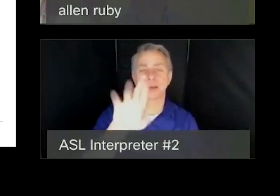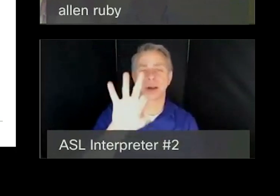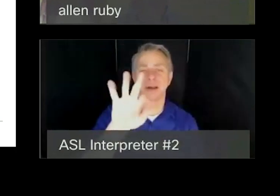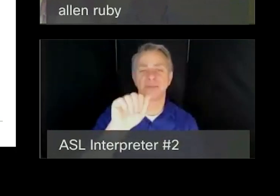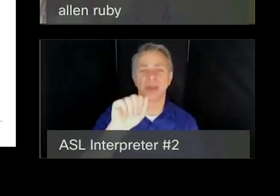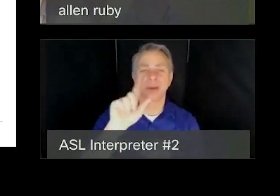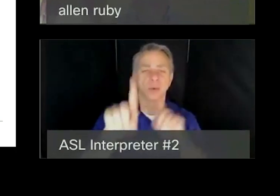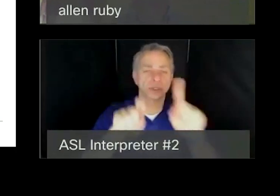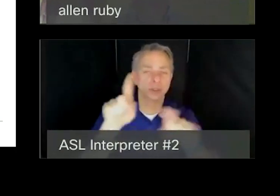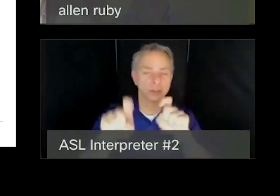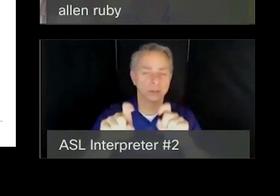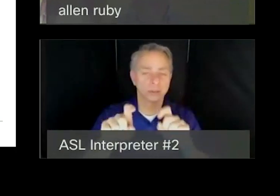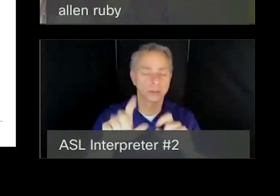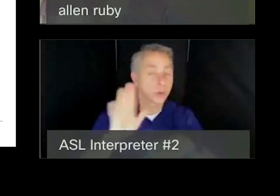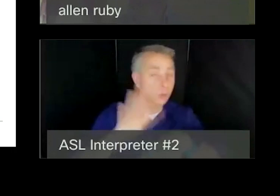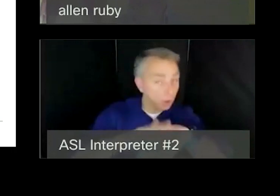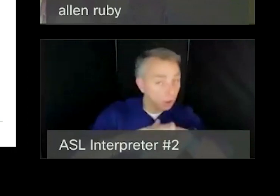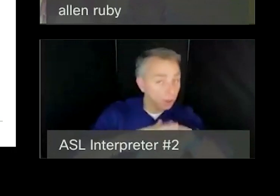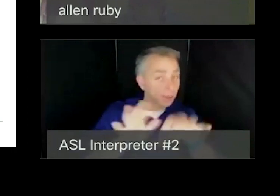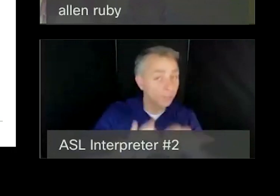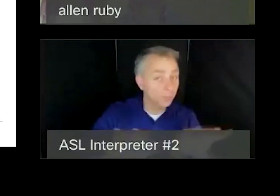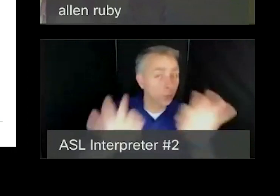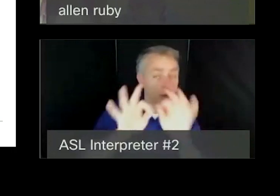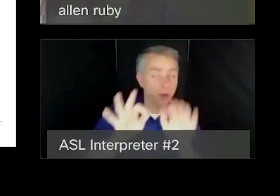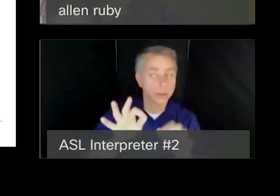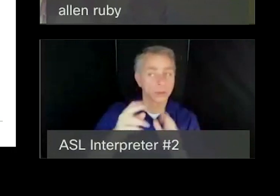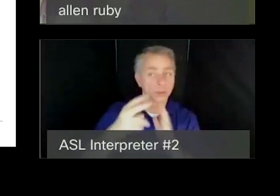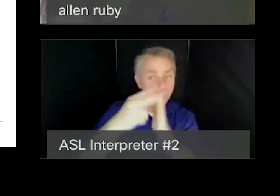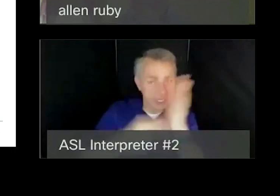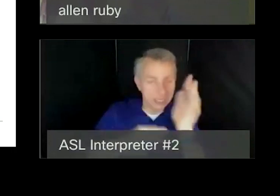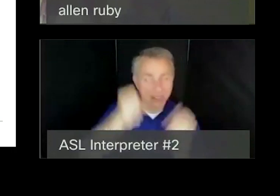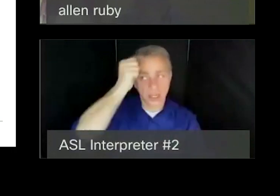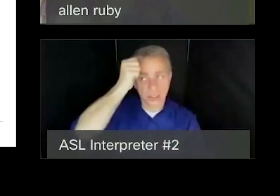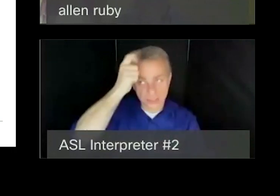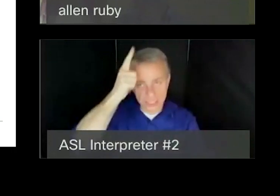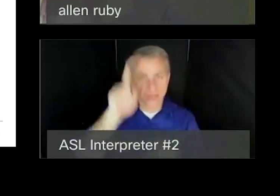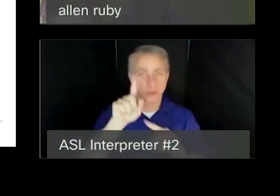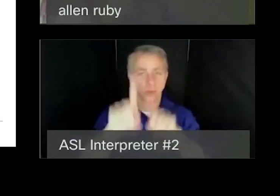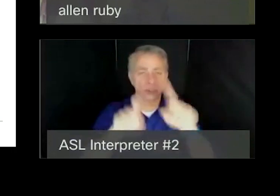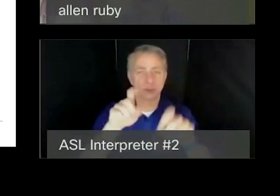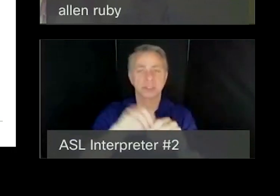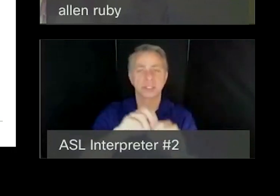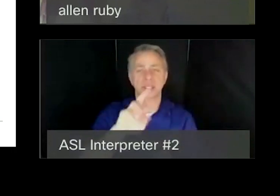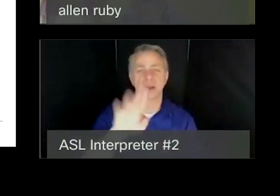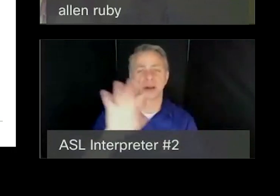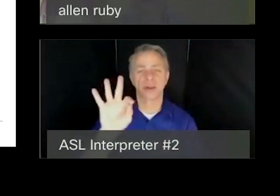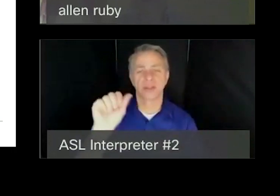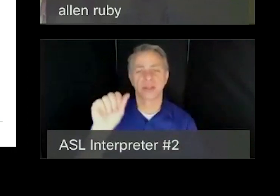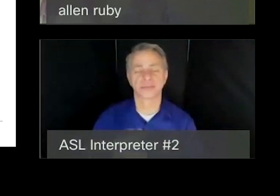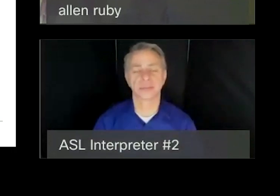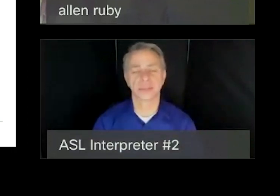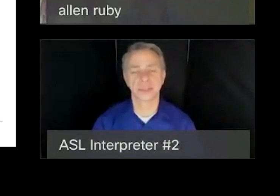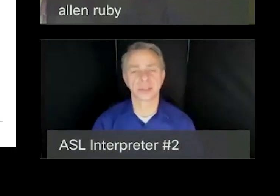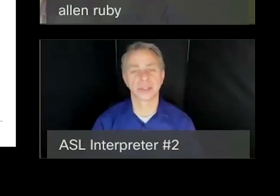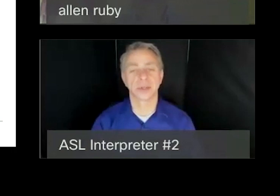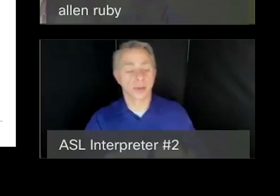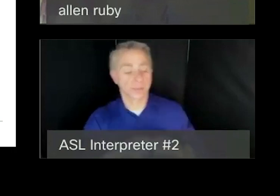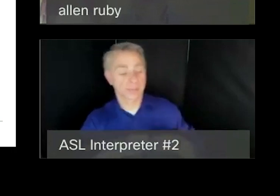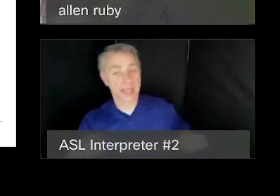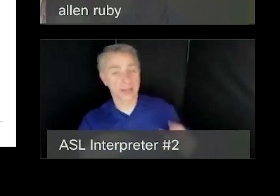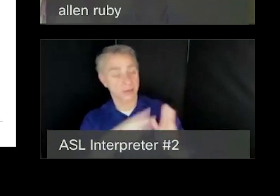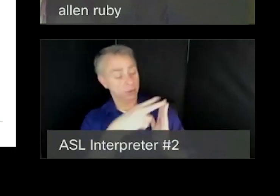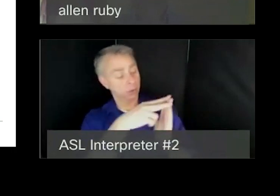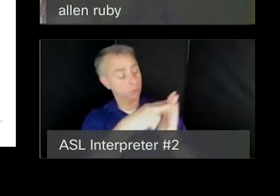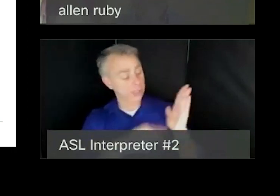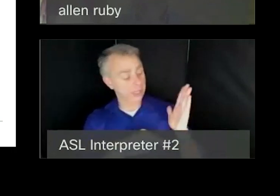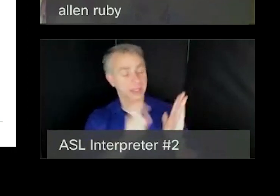to review the recommendations in the request for application. They then score it, and then applications